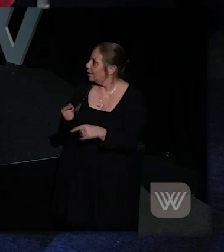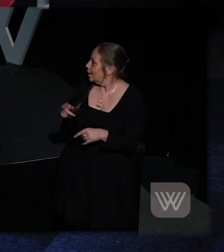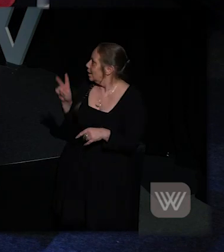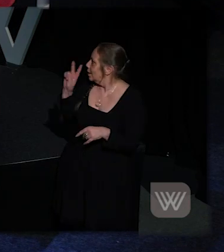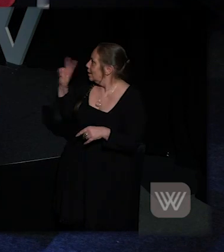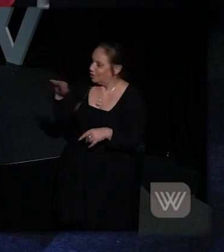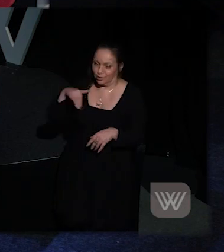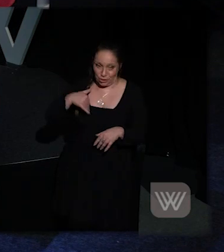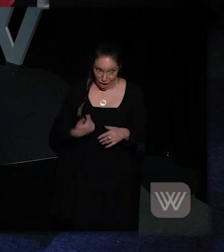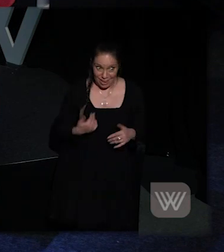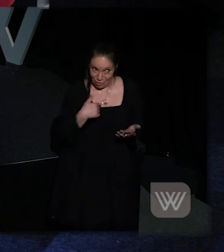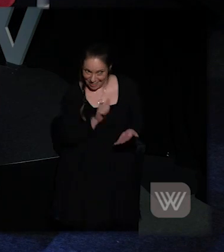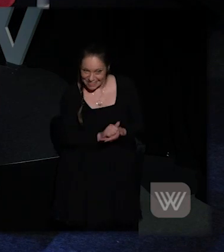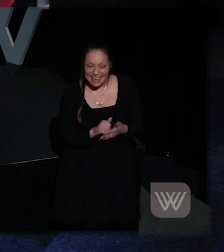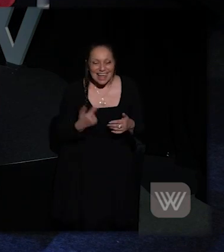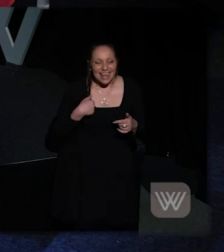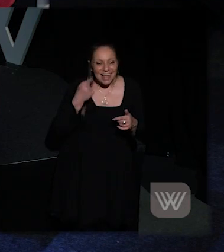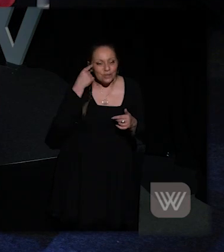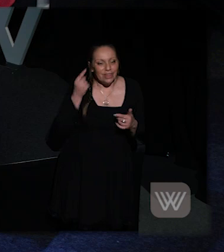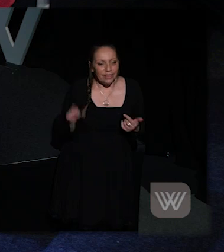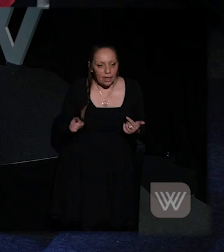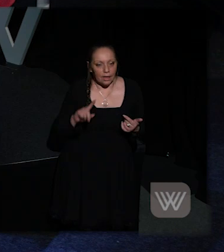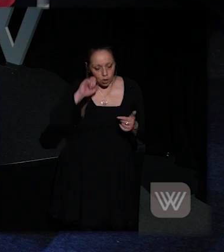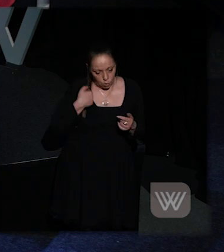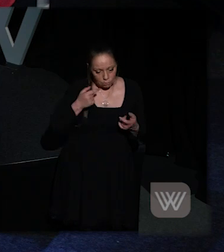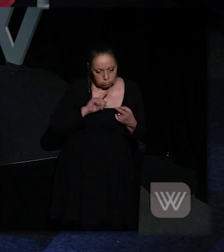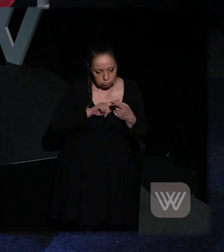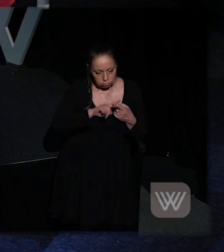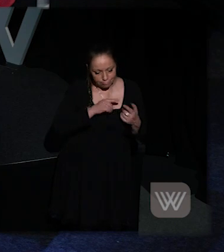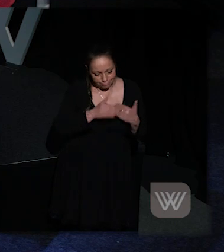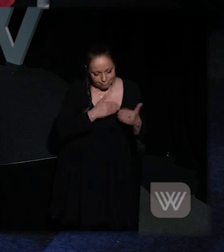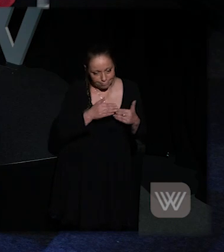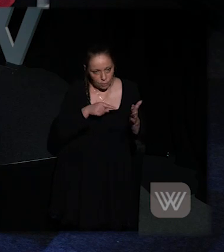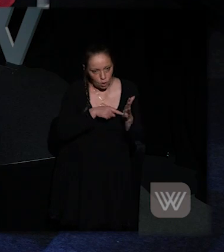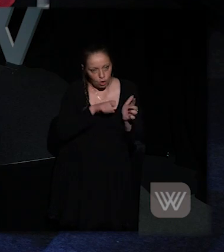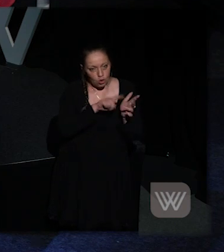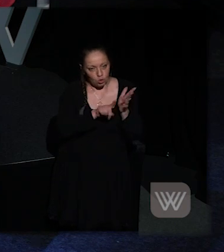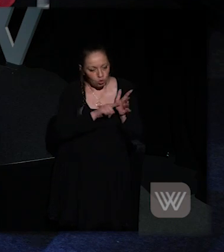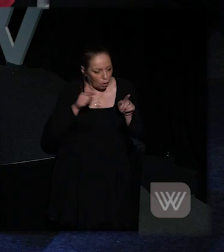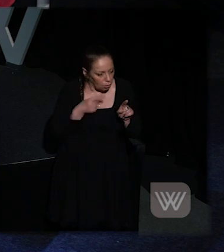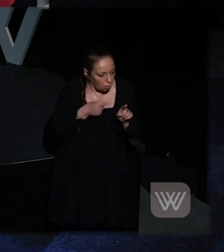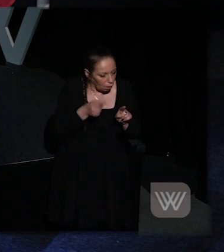tired. I am. Yeah. Do you think, though, you will continue the troll hunting